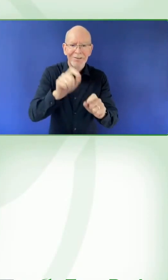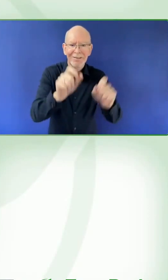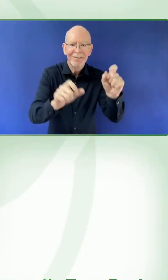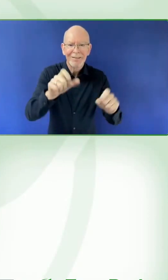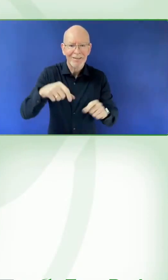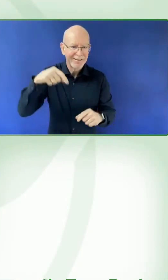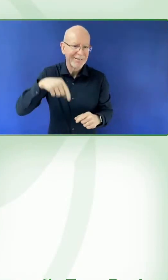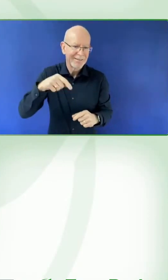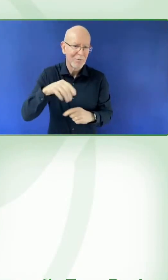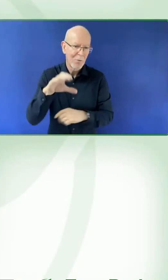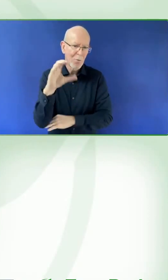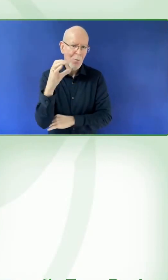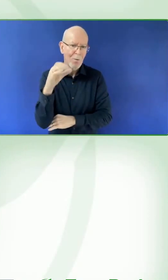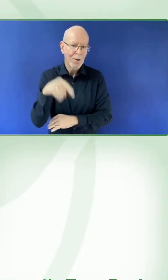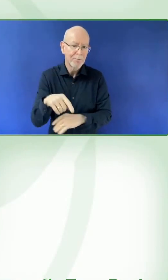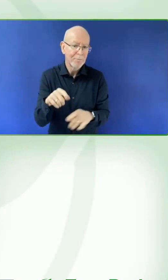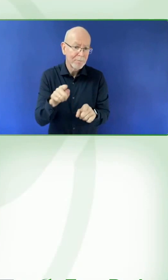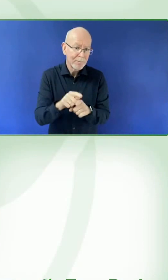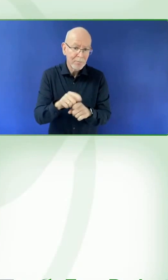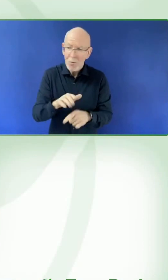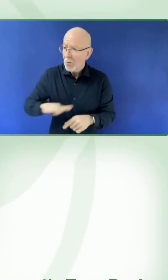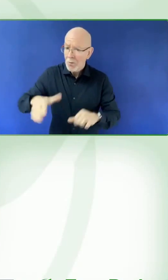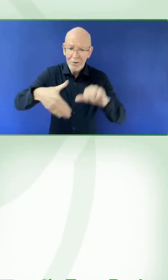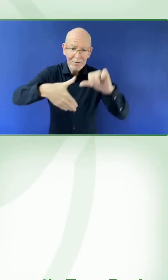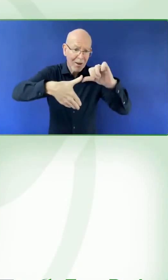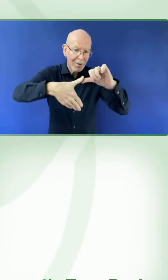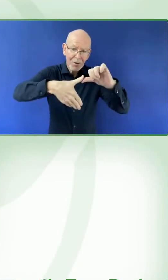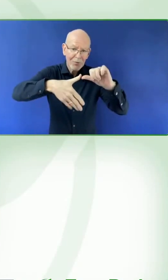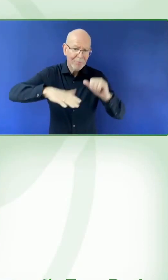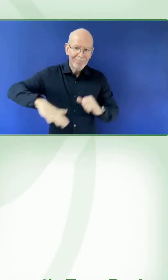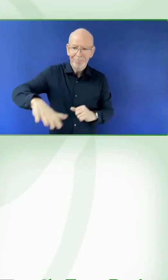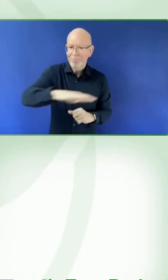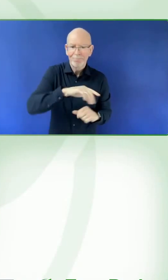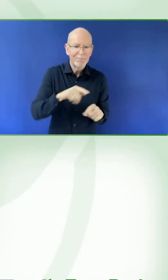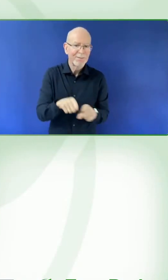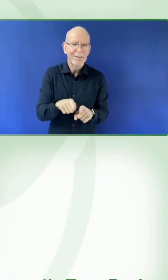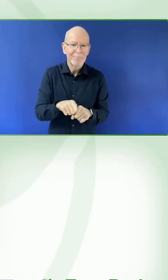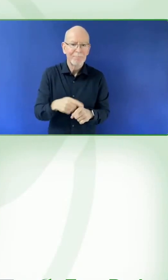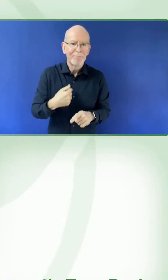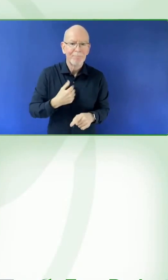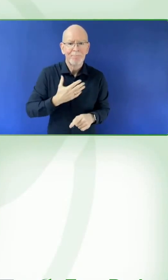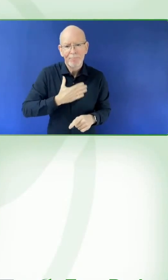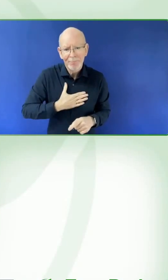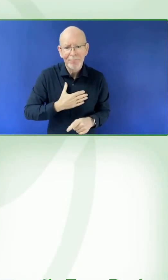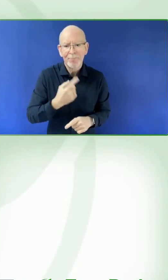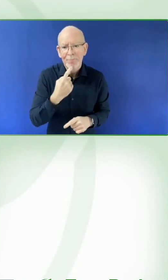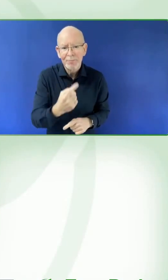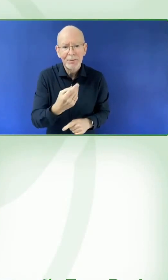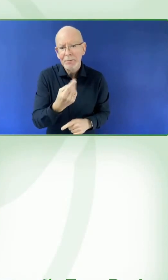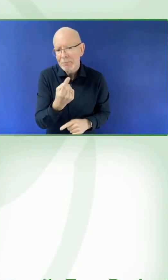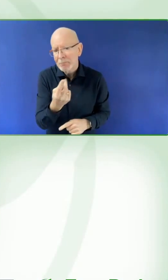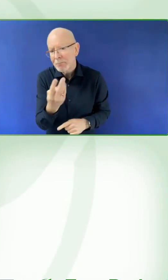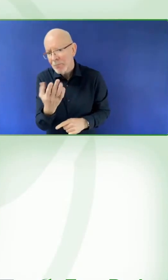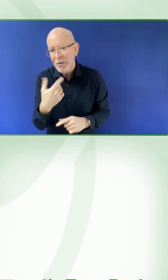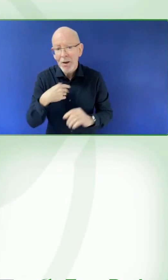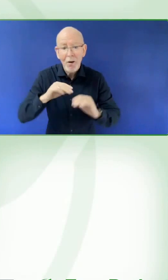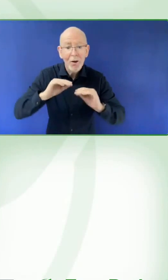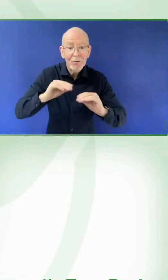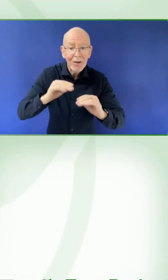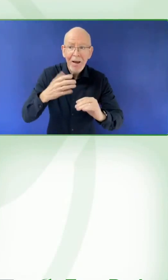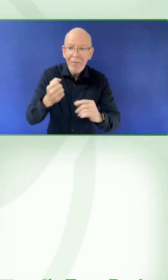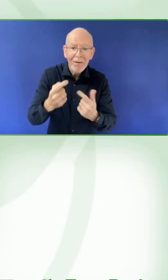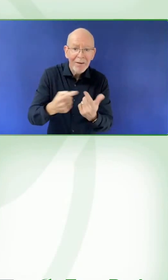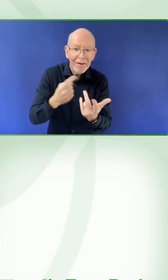During the pandemic, we were able to have virtual courses for young people on comprehensive